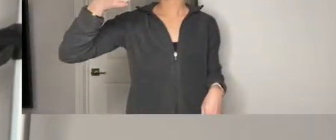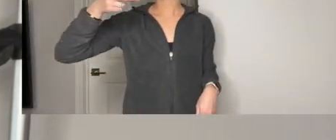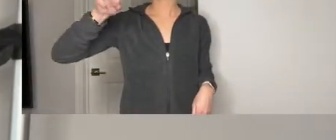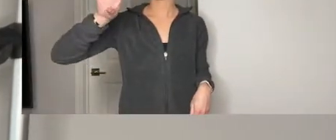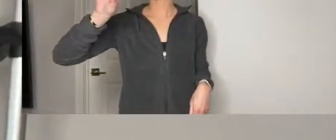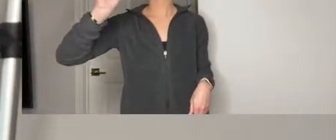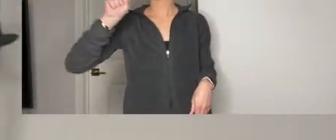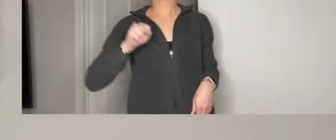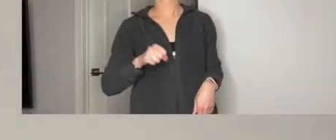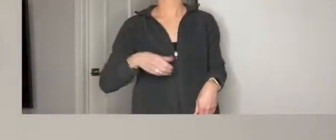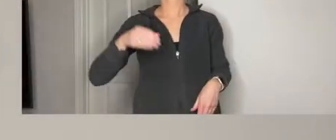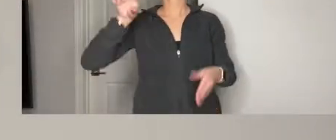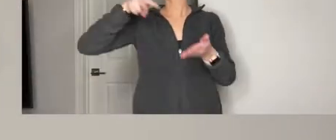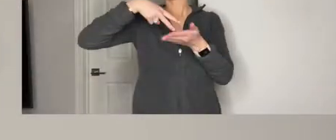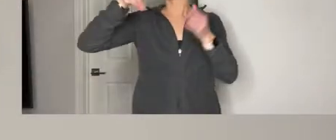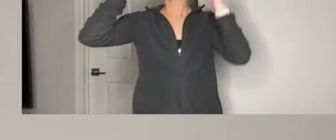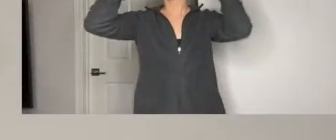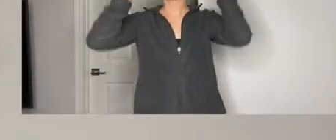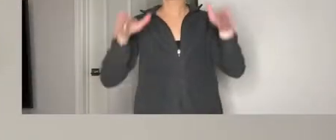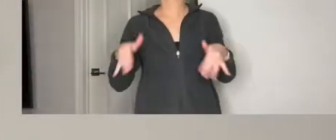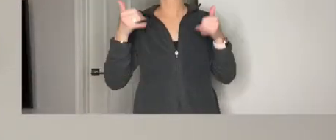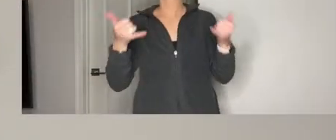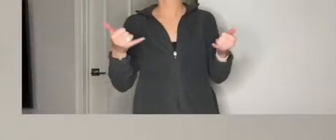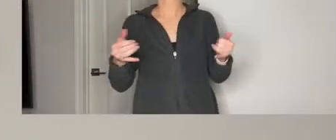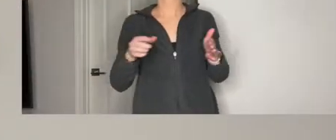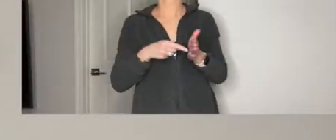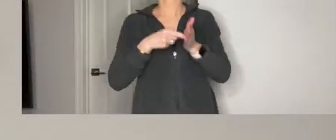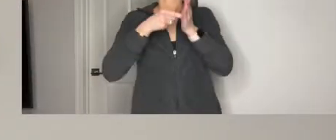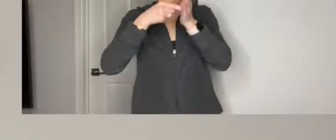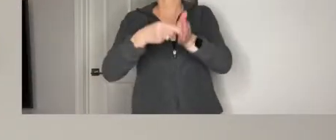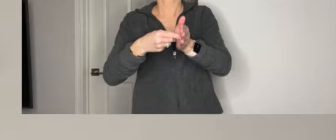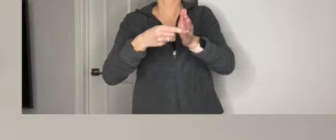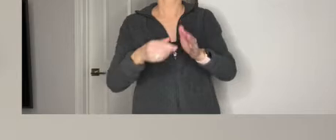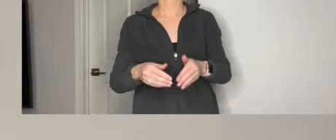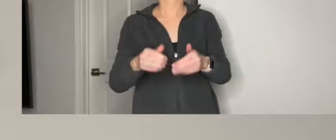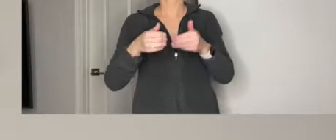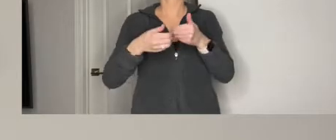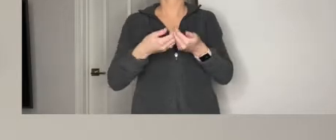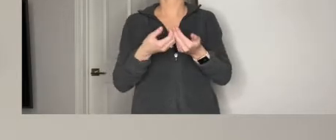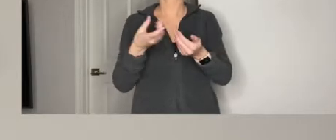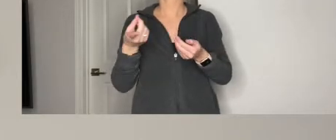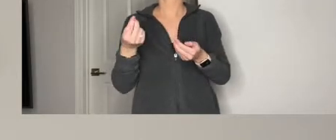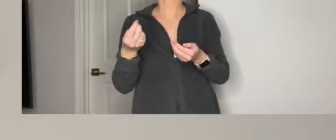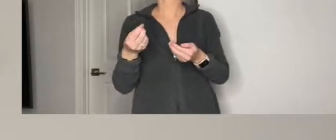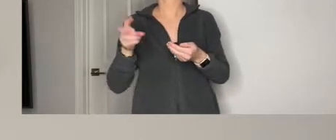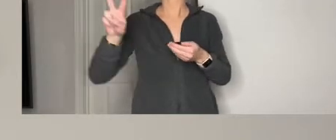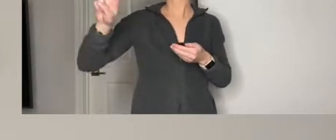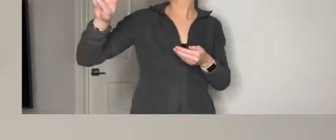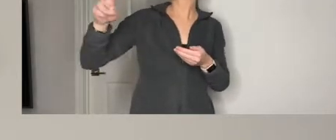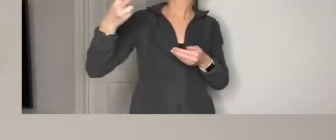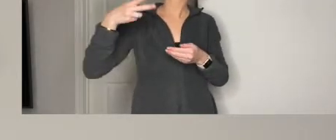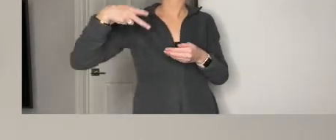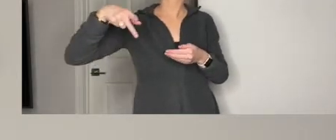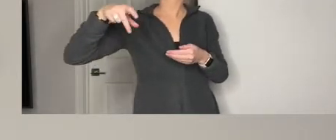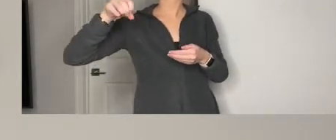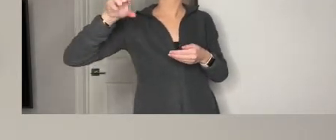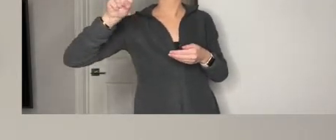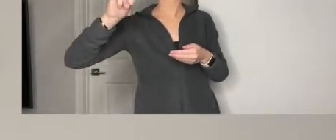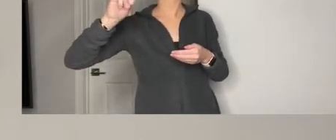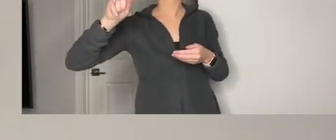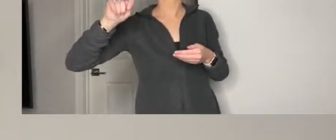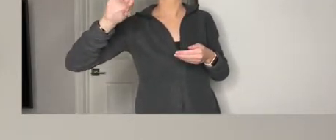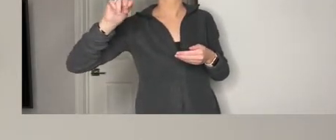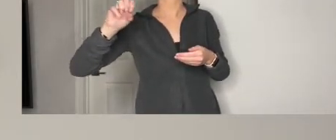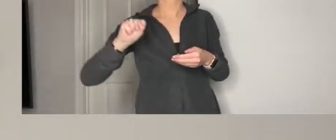Hi, I'm Theresa. I'm a ballet instructor. Today I'm going to demonstrate how to do second position